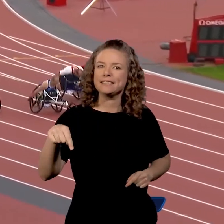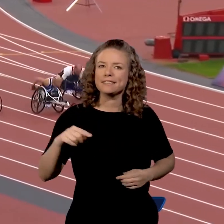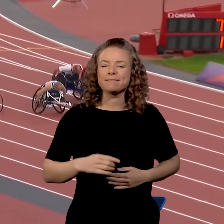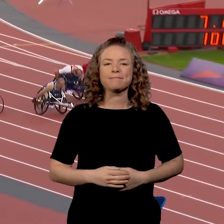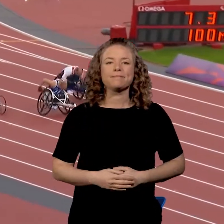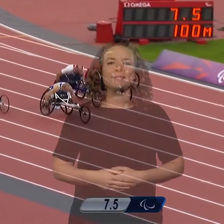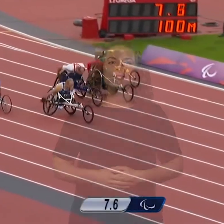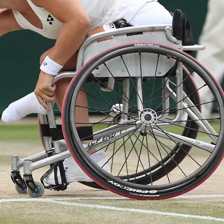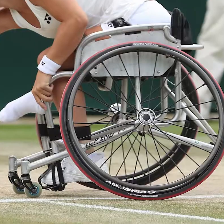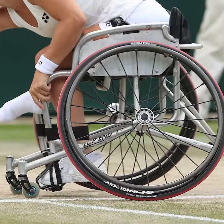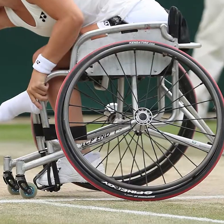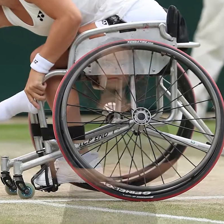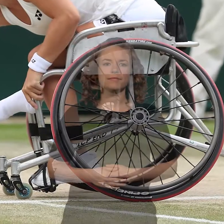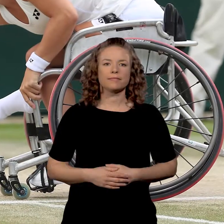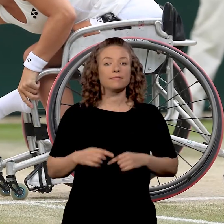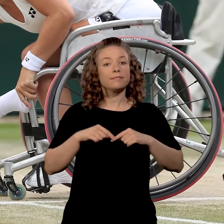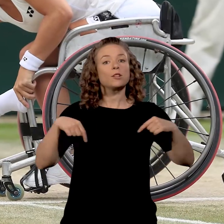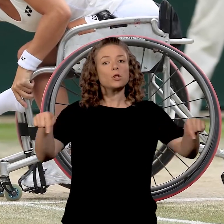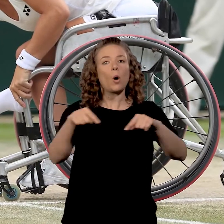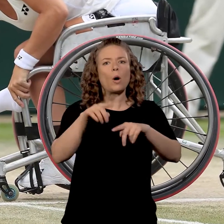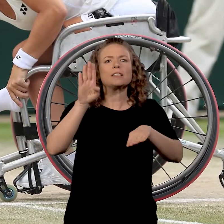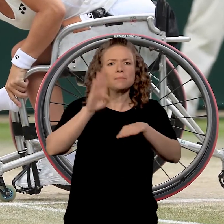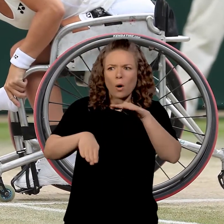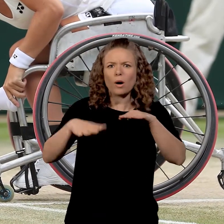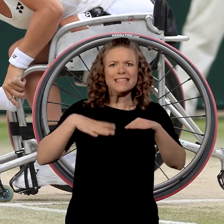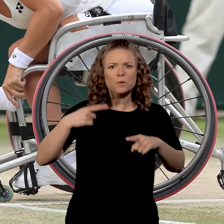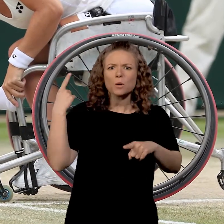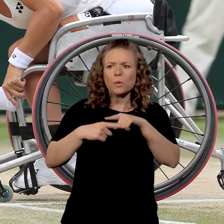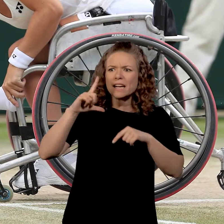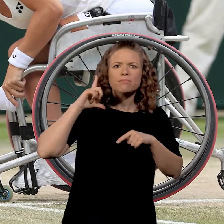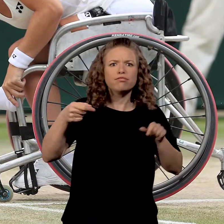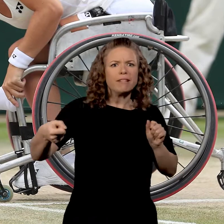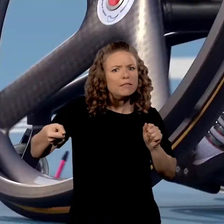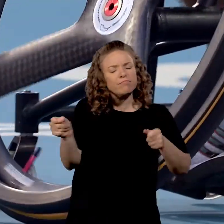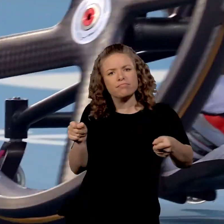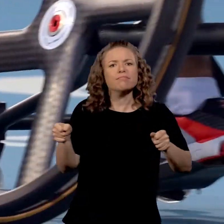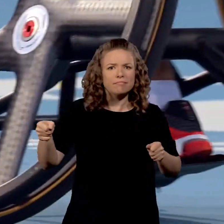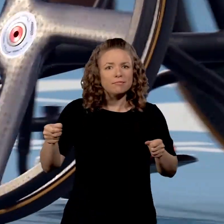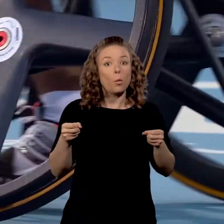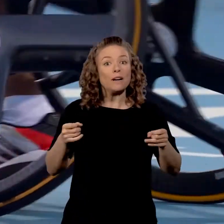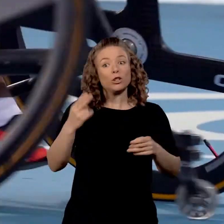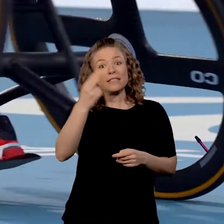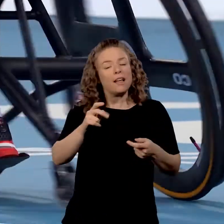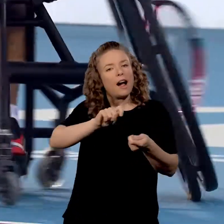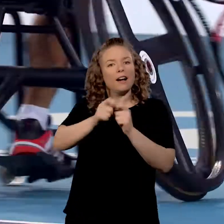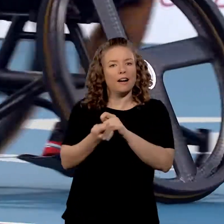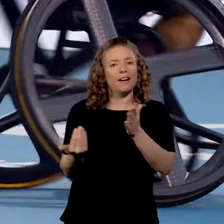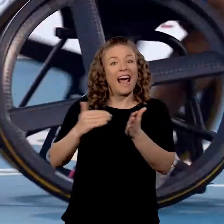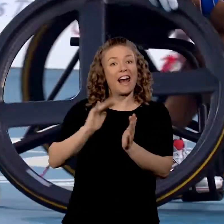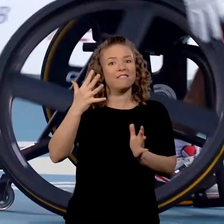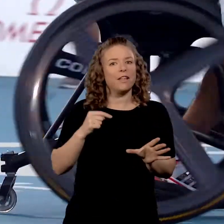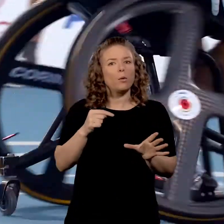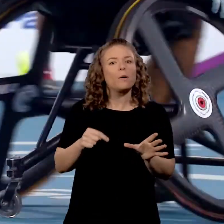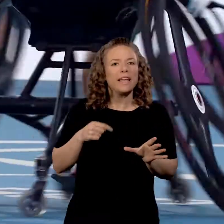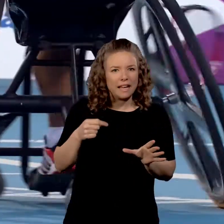racing. In court sports, the requirement to accelerate rapidly and change direction suddenly have led to